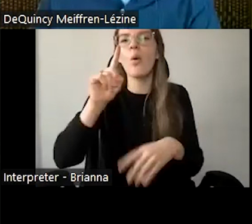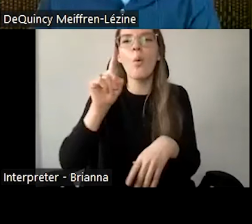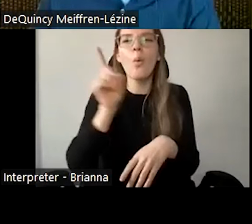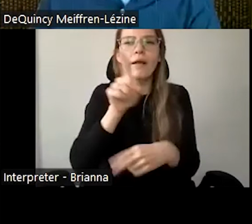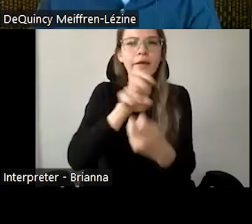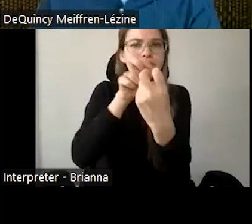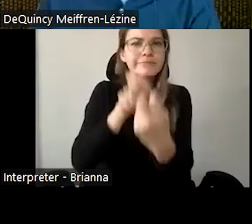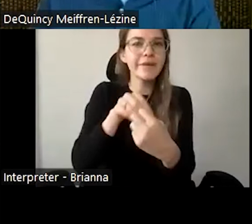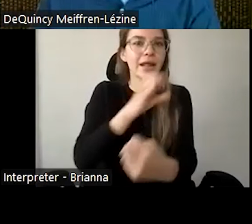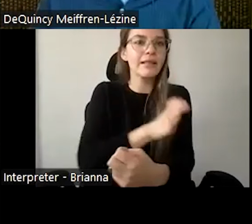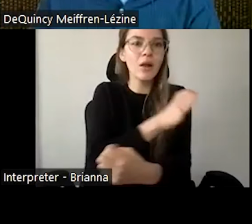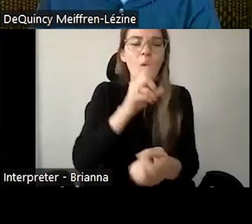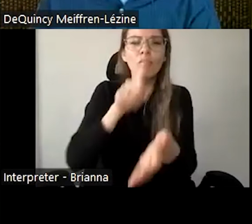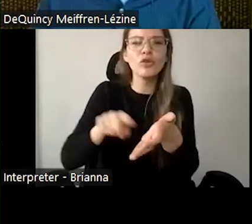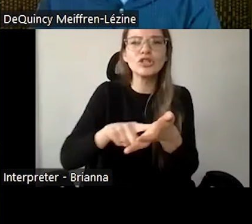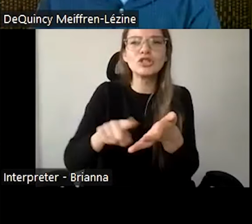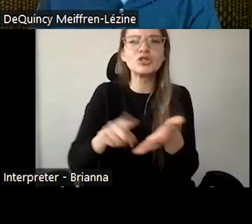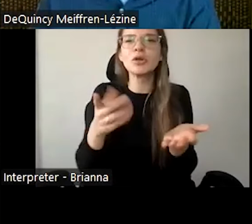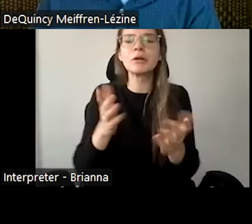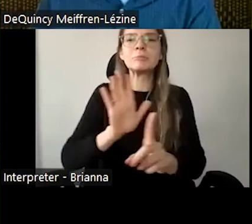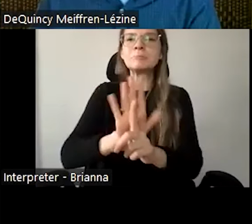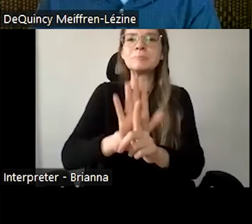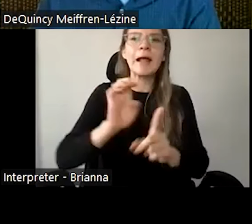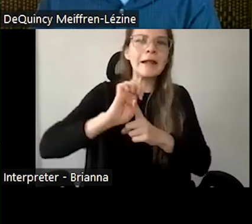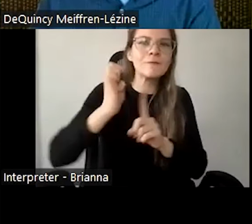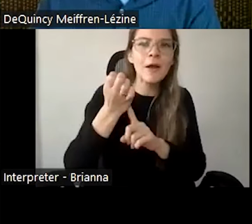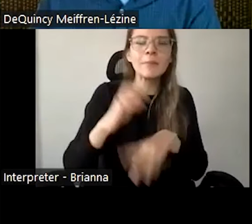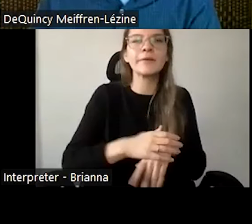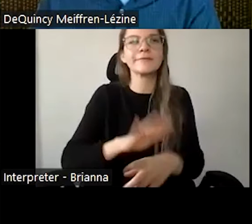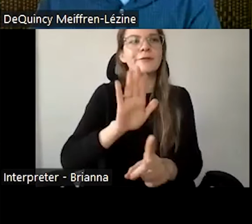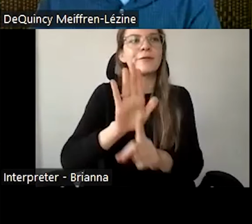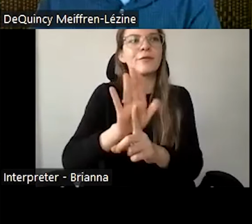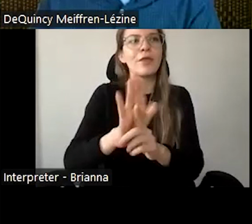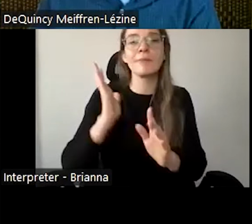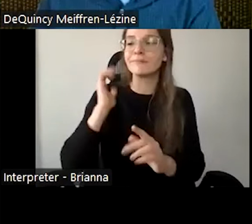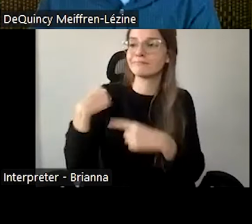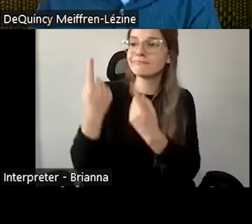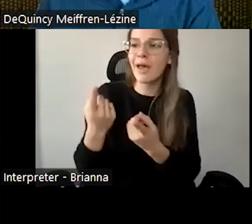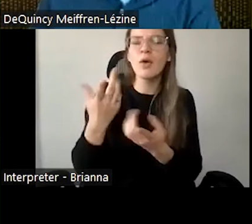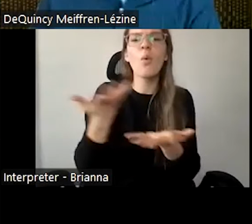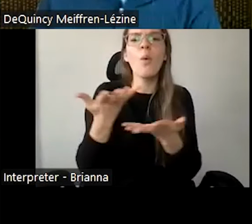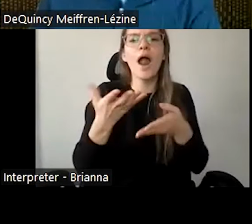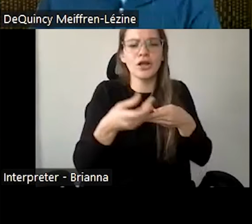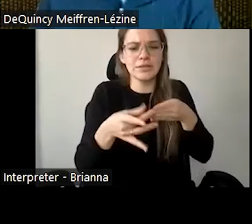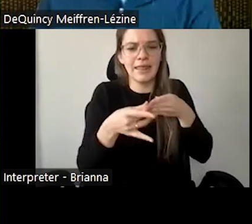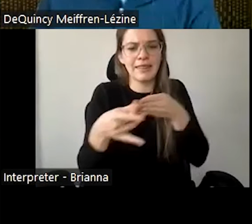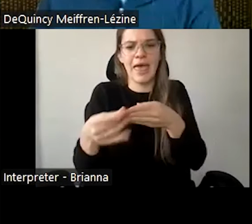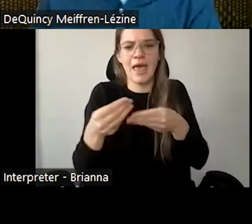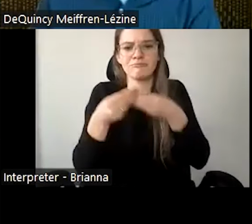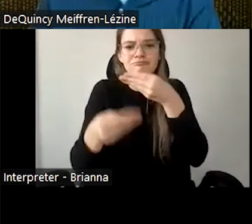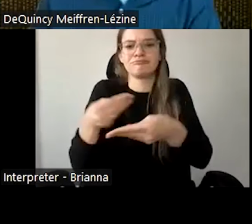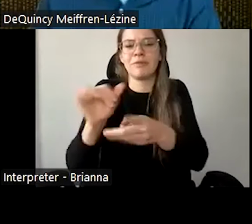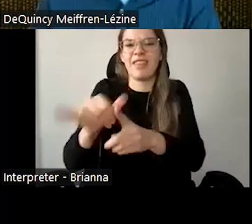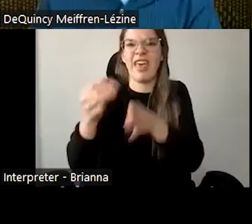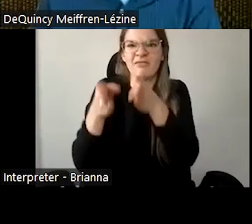research context, what it is about their environment or about their past that has led to that individual having